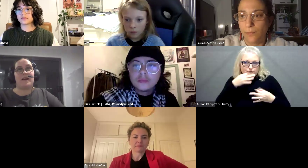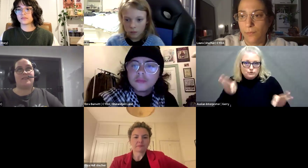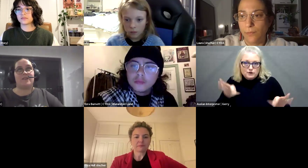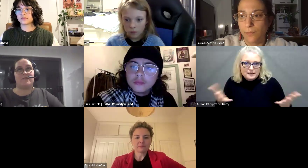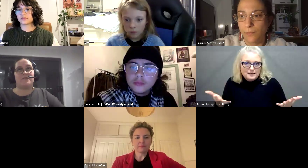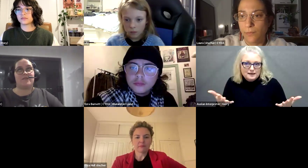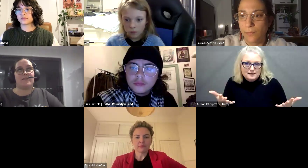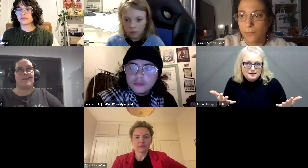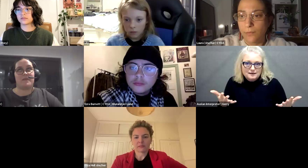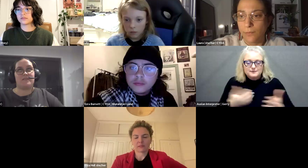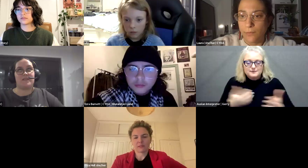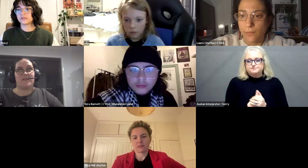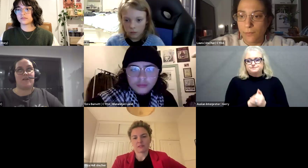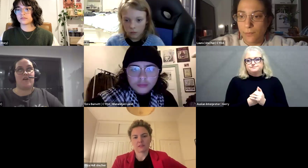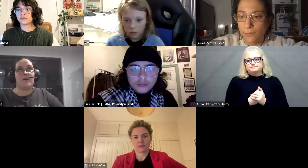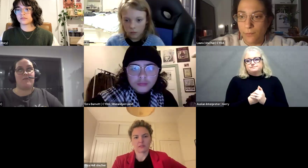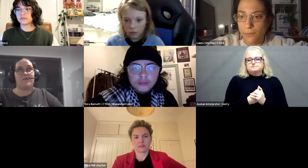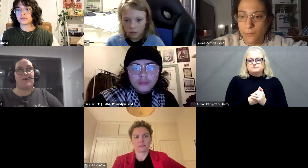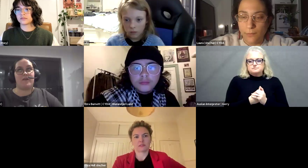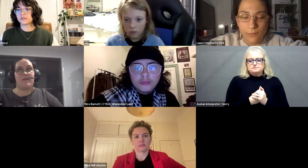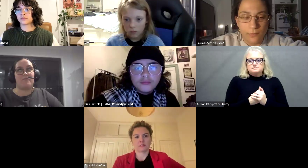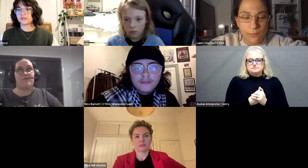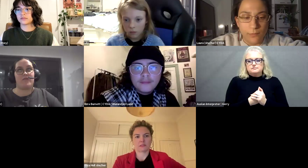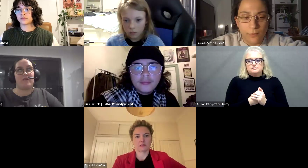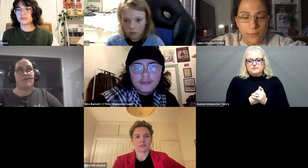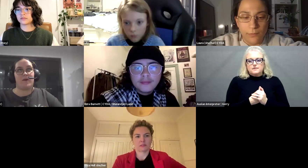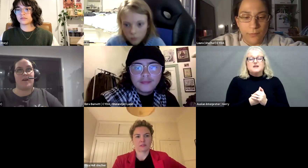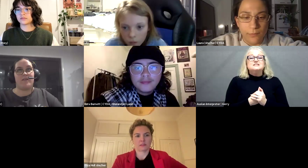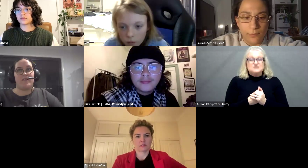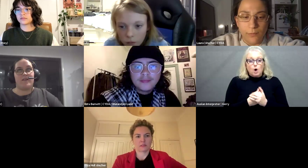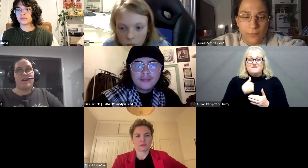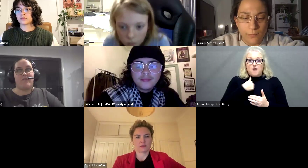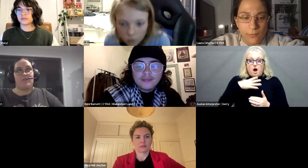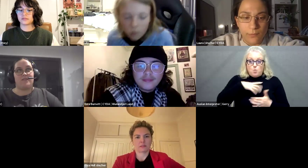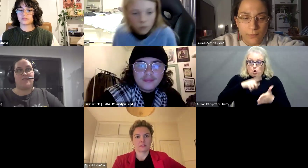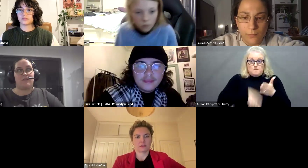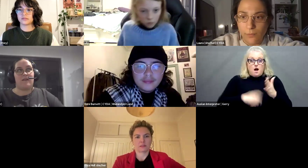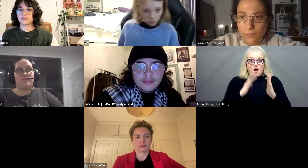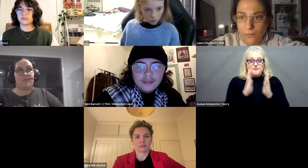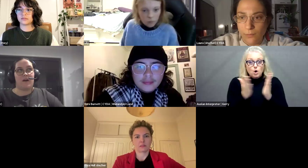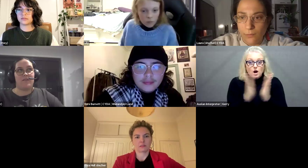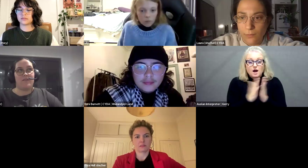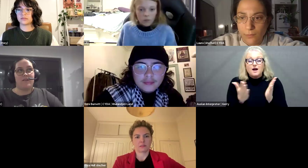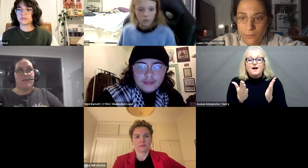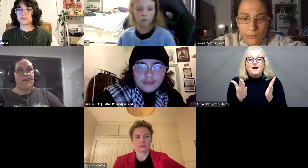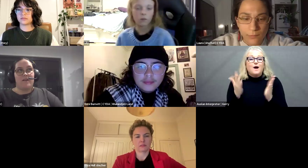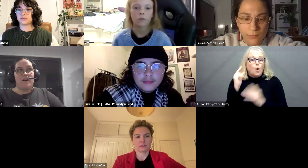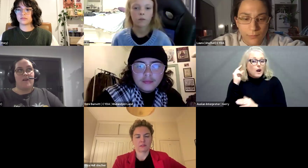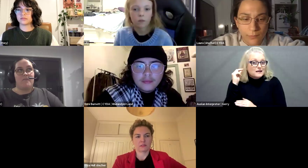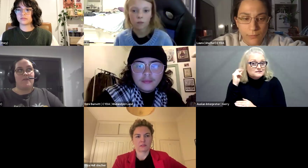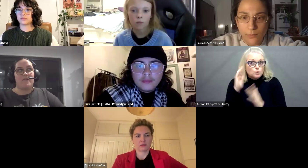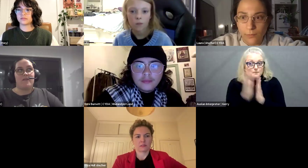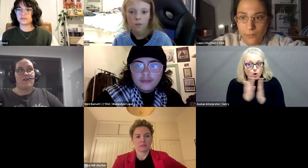It's a paid service. So it means that if, you know, every book that I want to buy, or listen to, I have to buy.